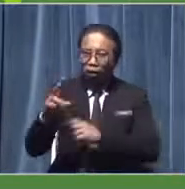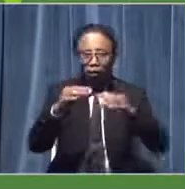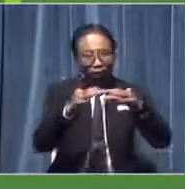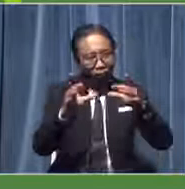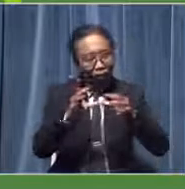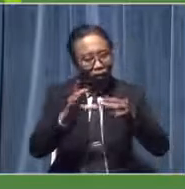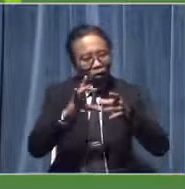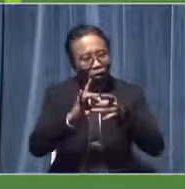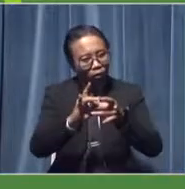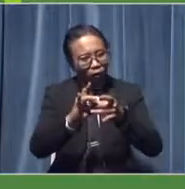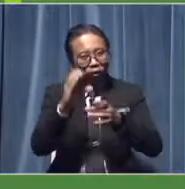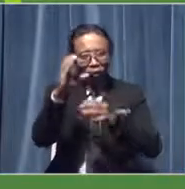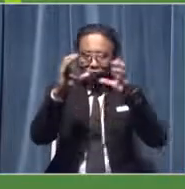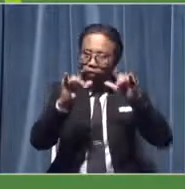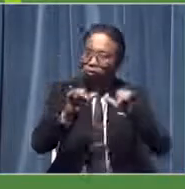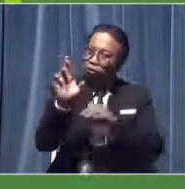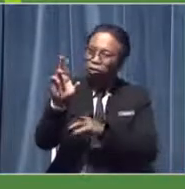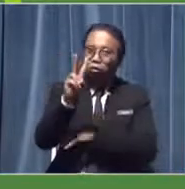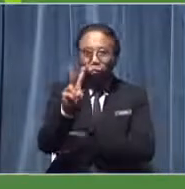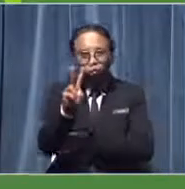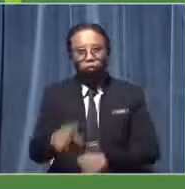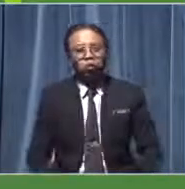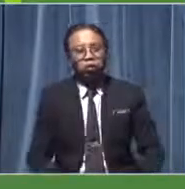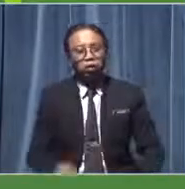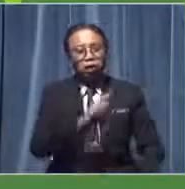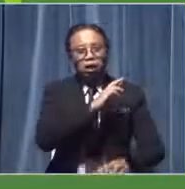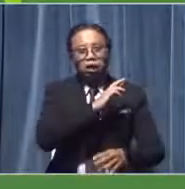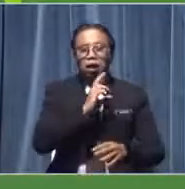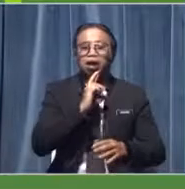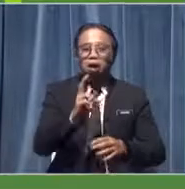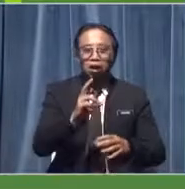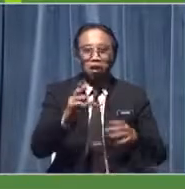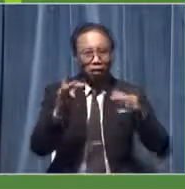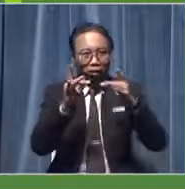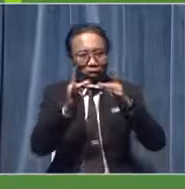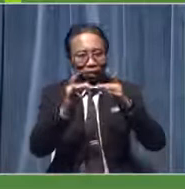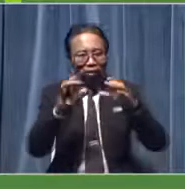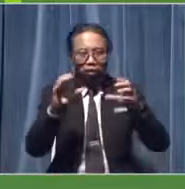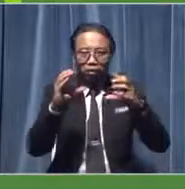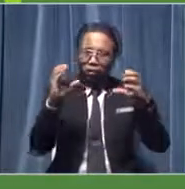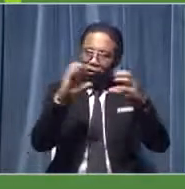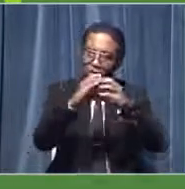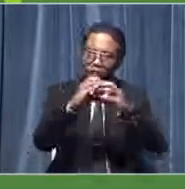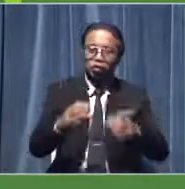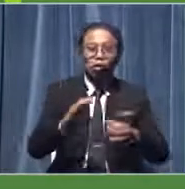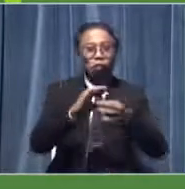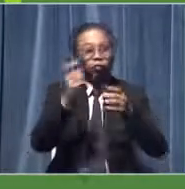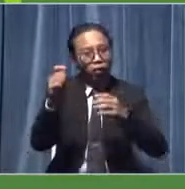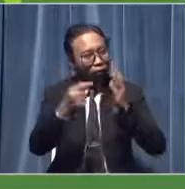of capacitor 2 are connected to the terminals of a battery.